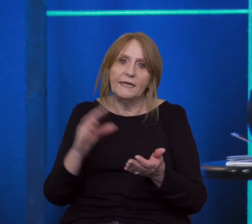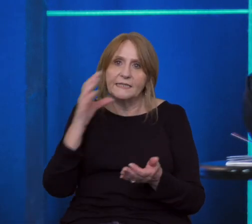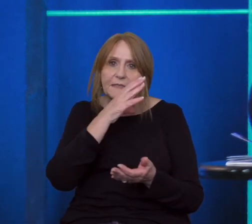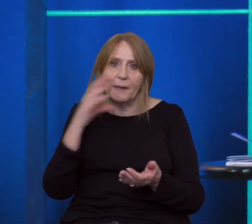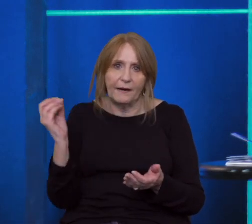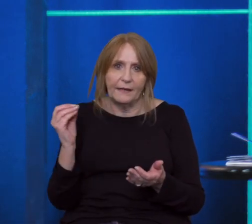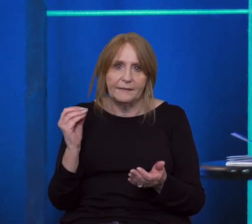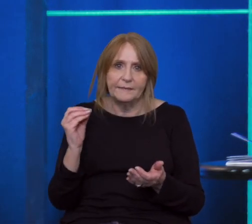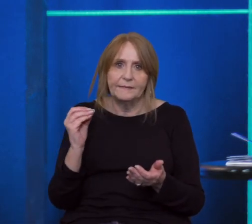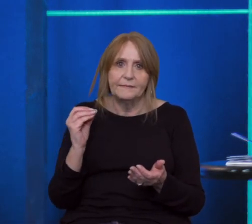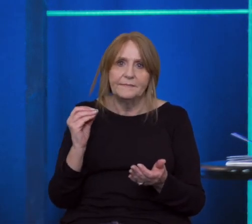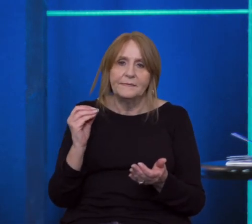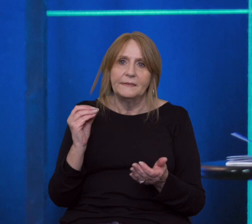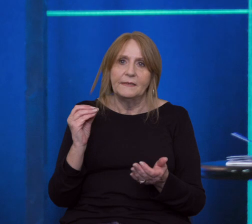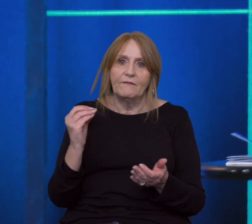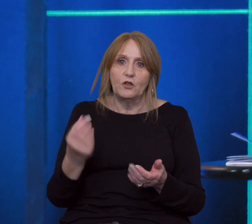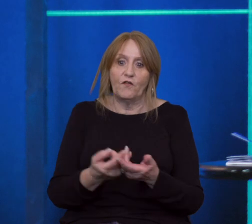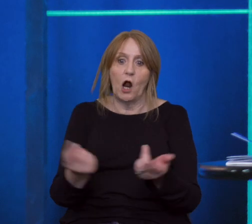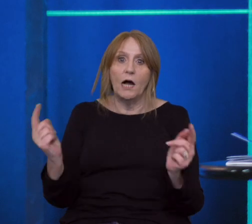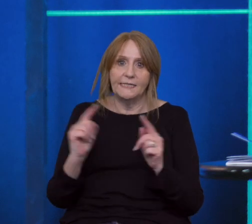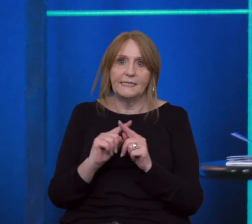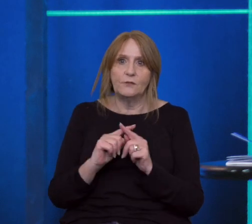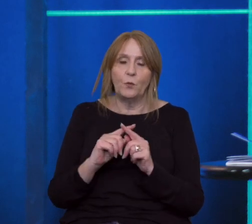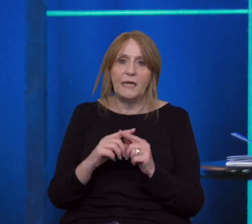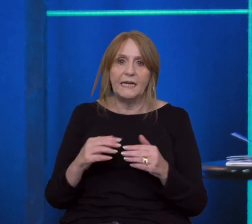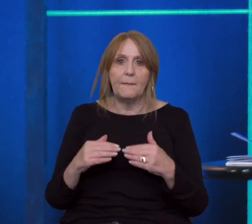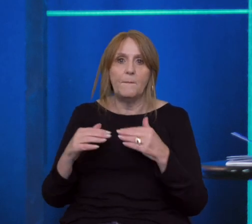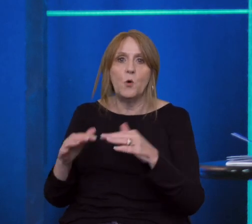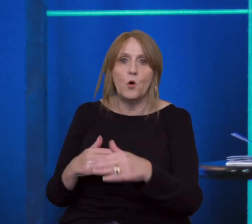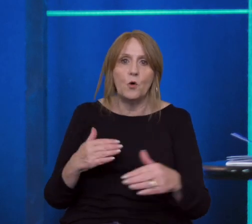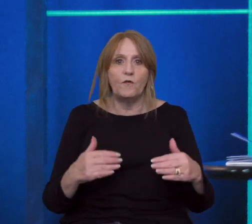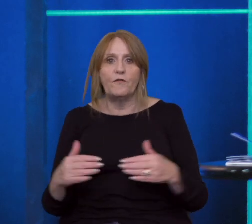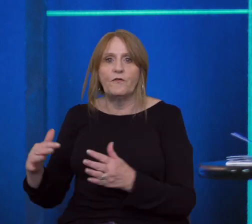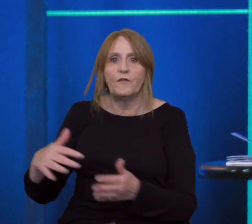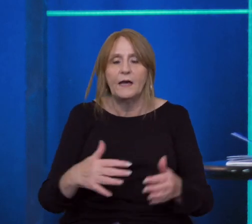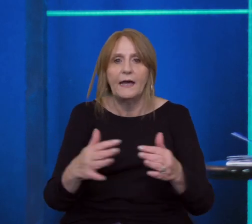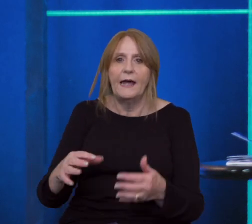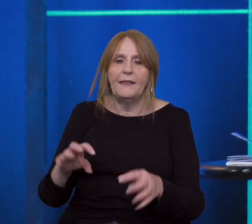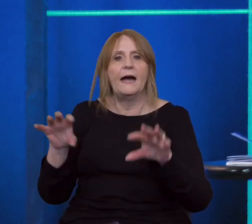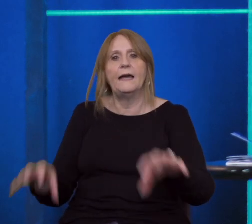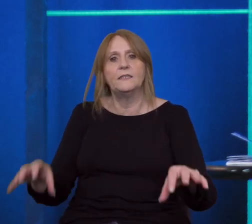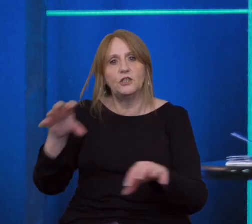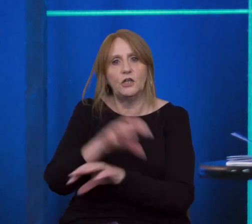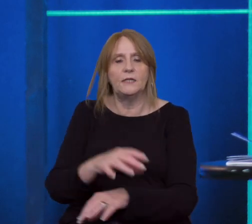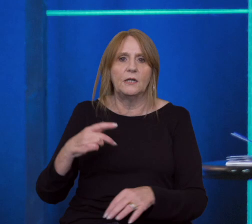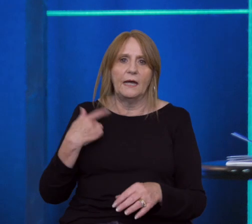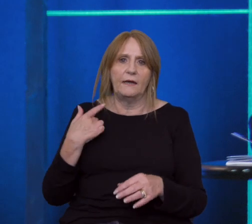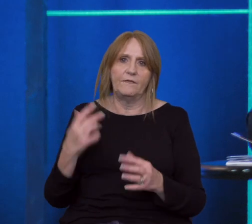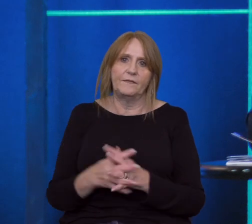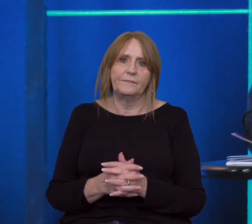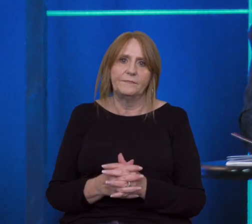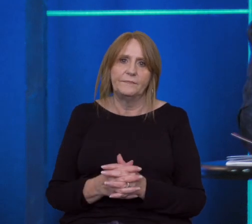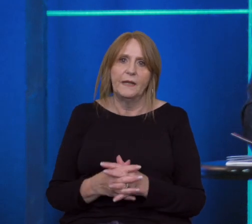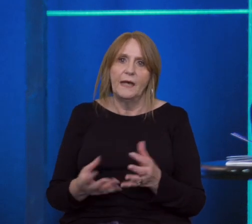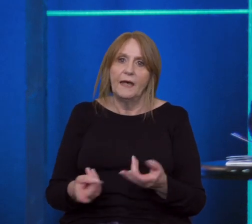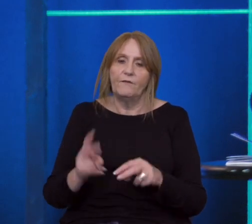us so that we can move in that exchanged life. You got a challenge that you feel so big, live the exchanged life.